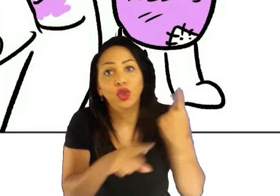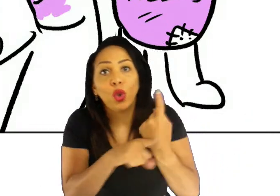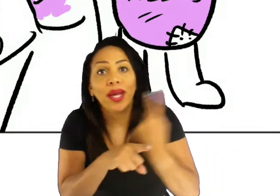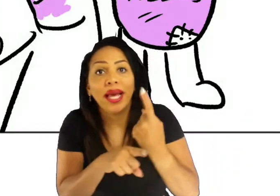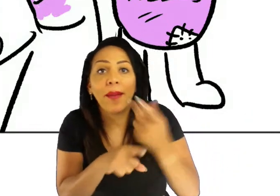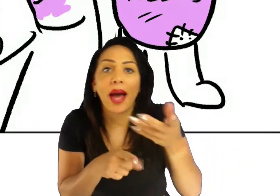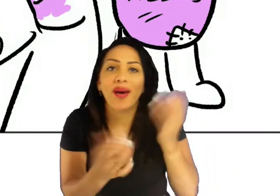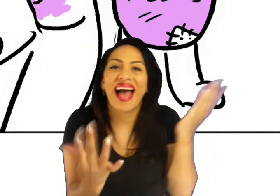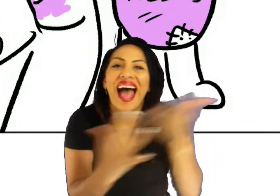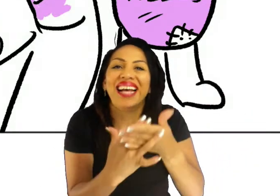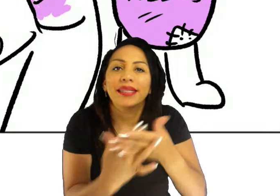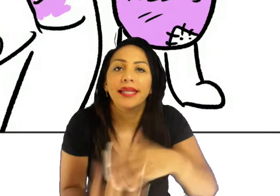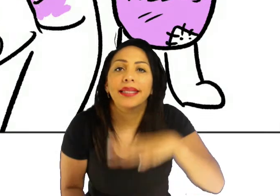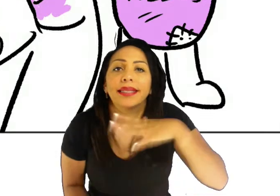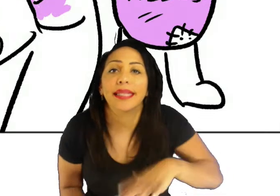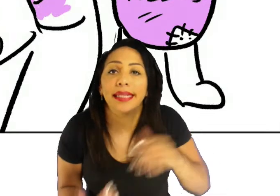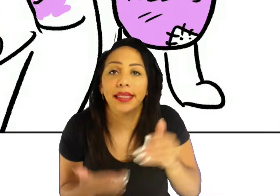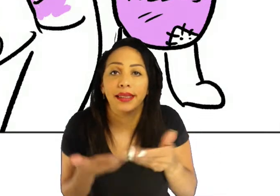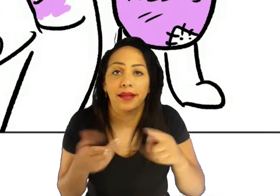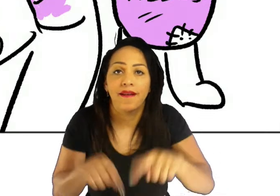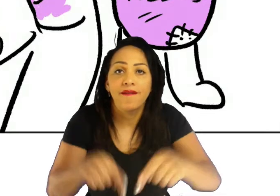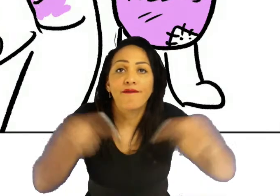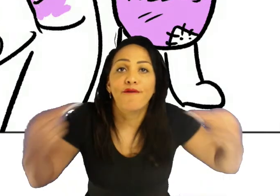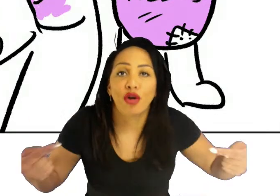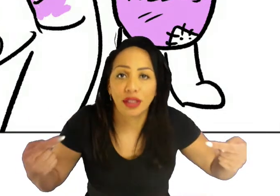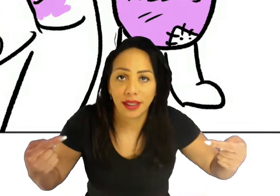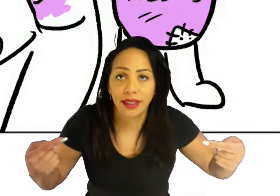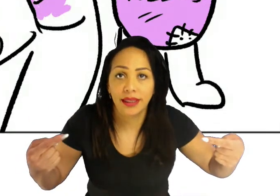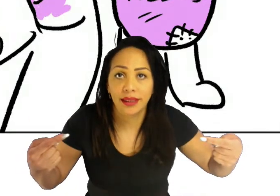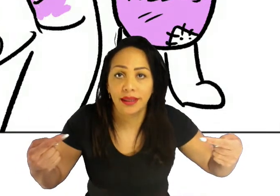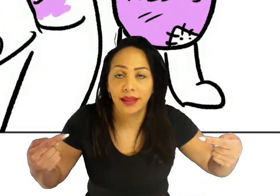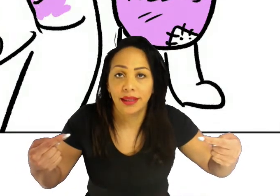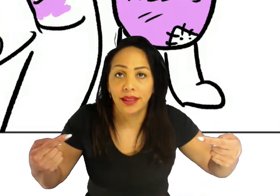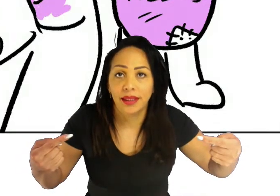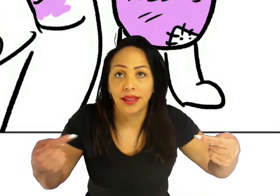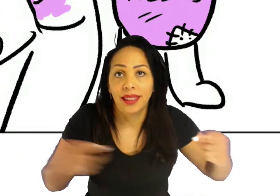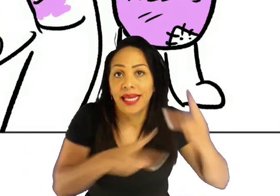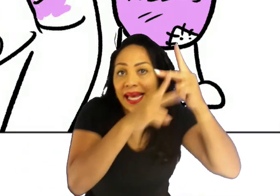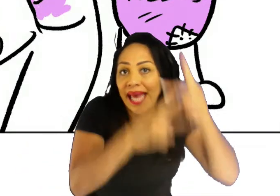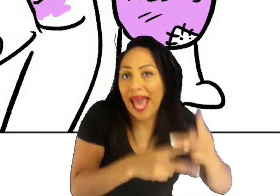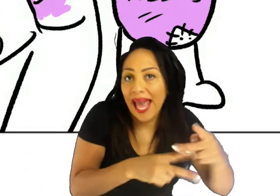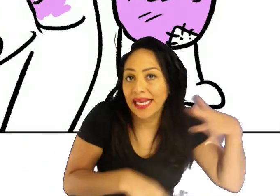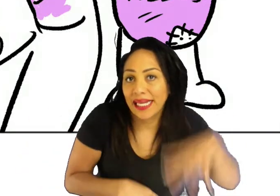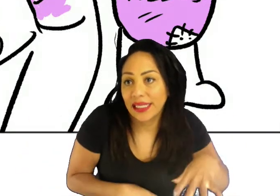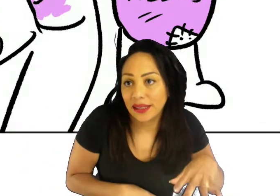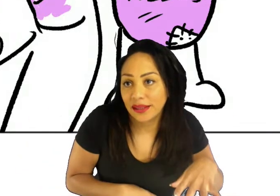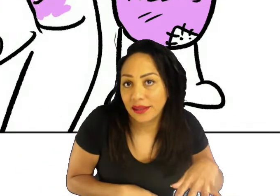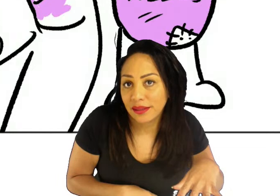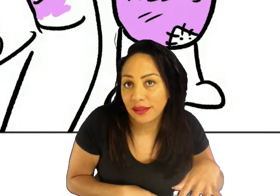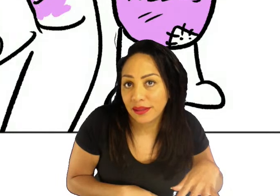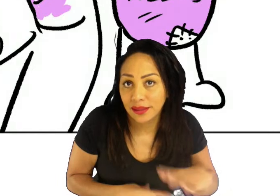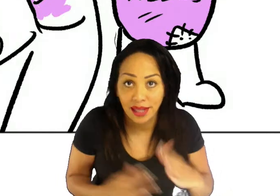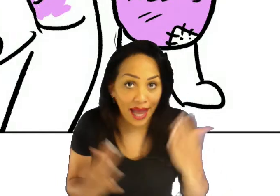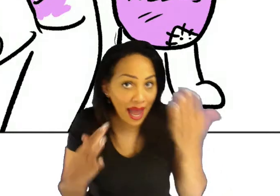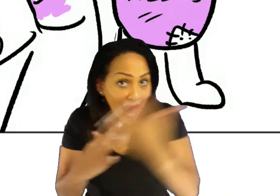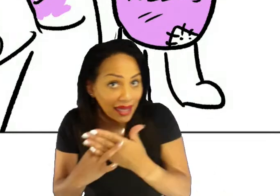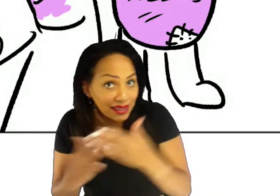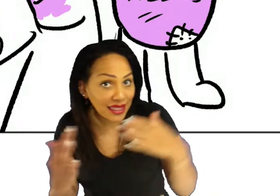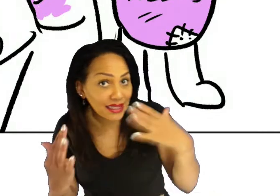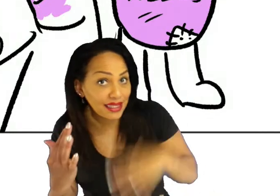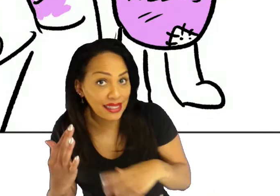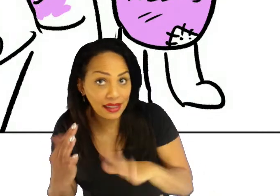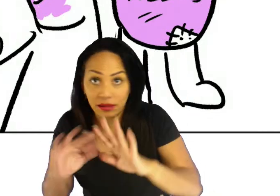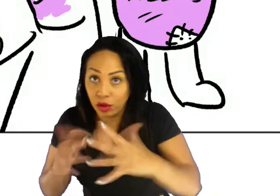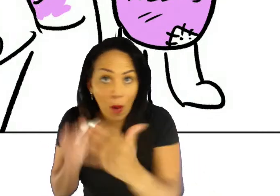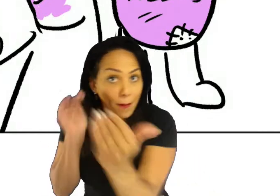needs can be complex because not meeting access needs can prevent someone from working at all, whereas a care